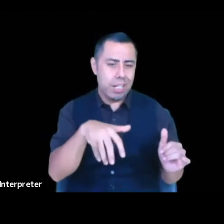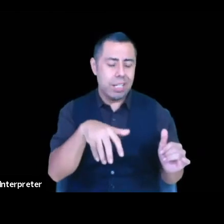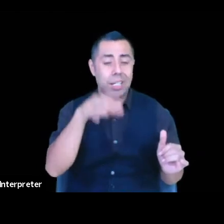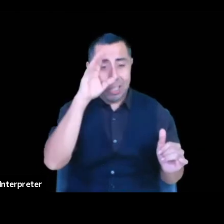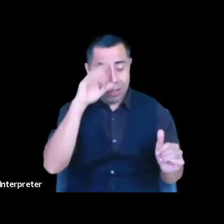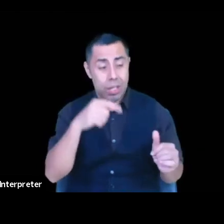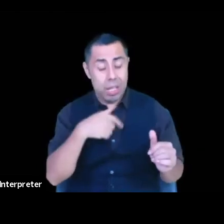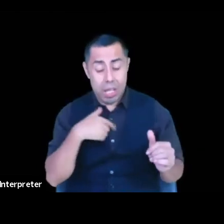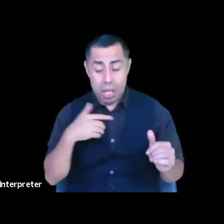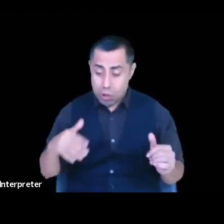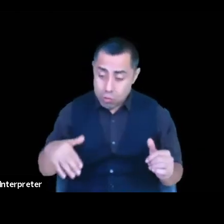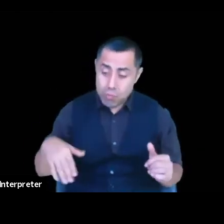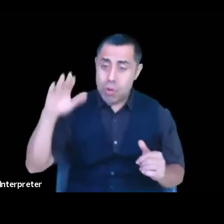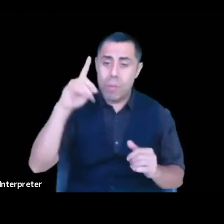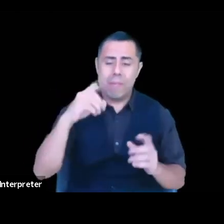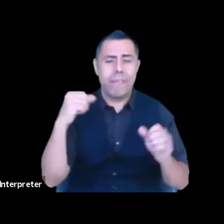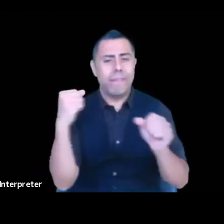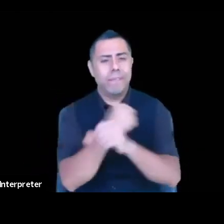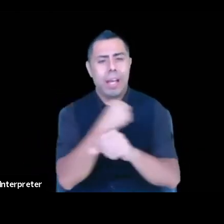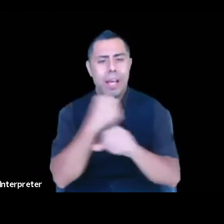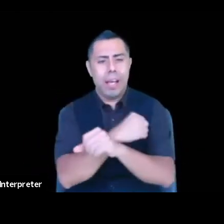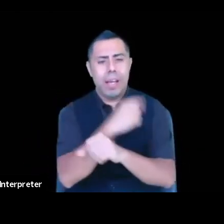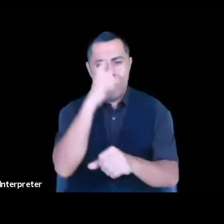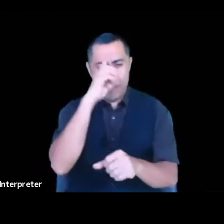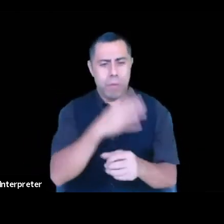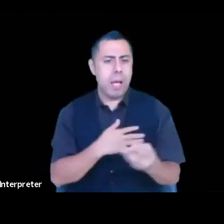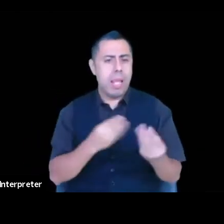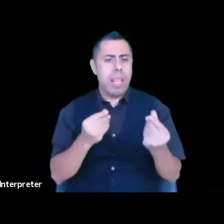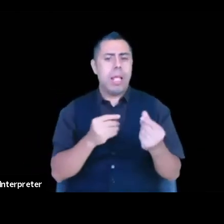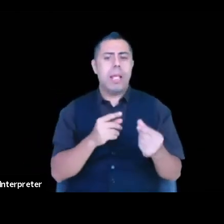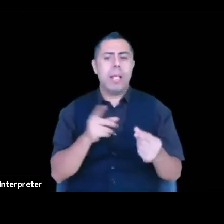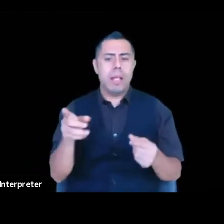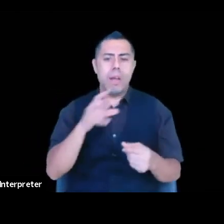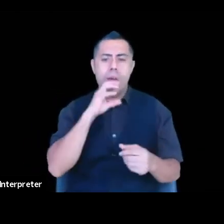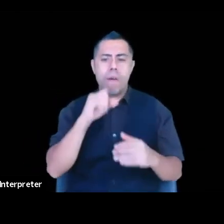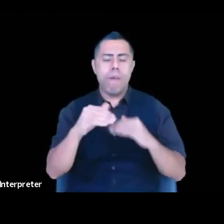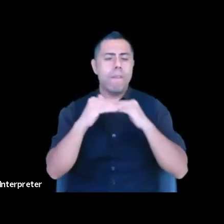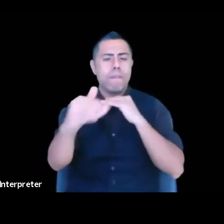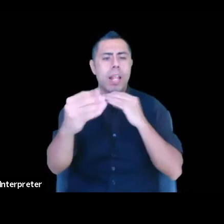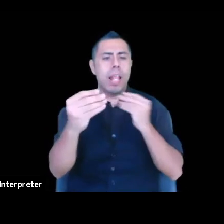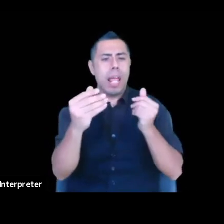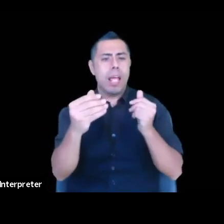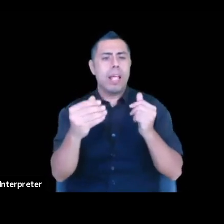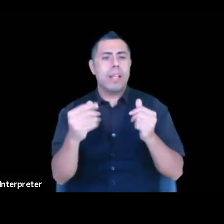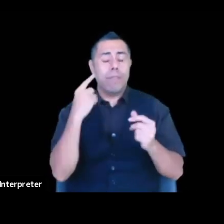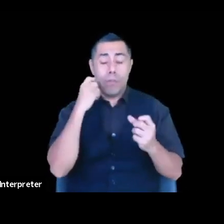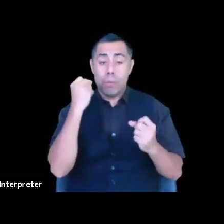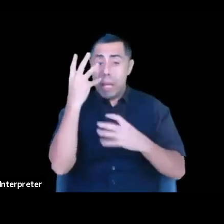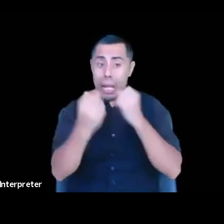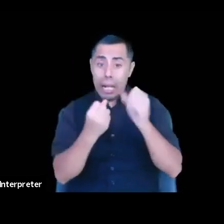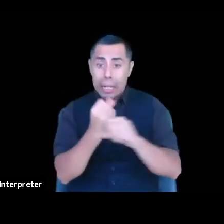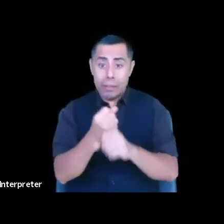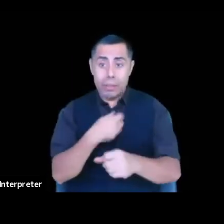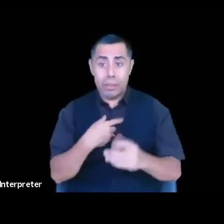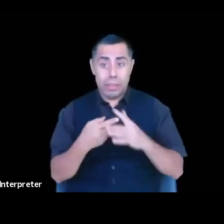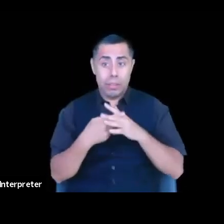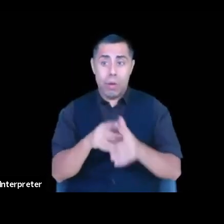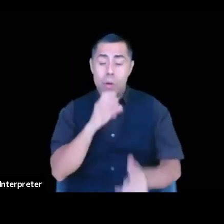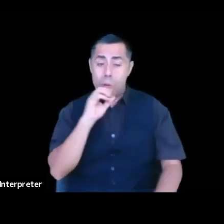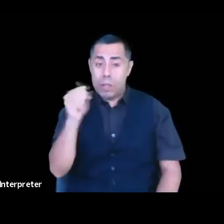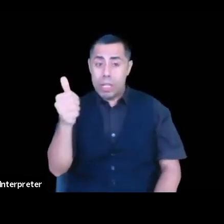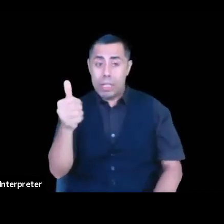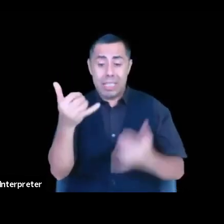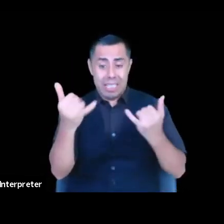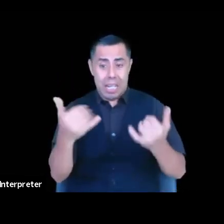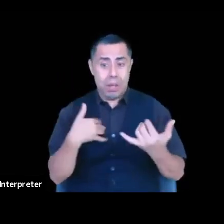land, the Oak Flat land, for so many years, starting at the age of 10, till now we are still fighting. And even so,